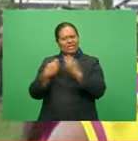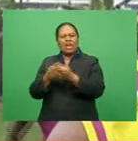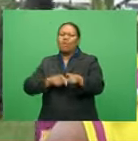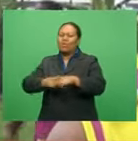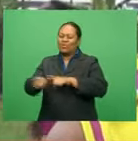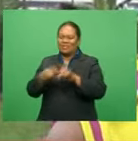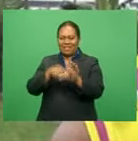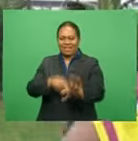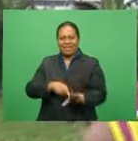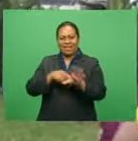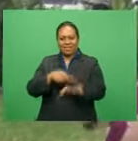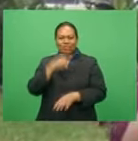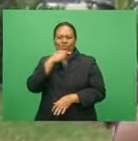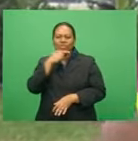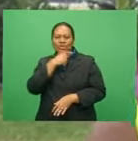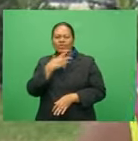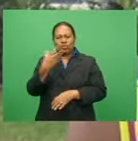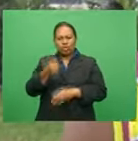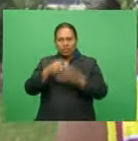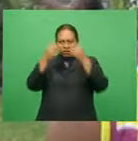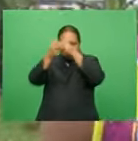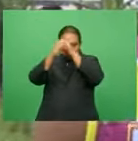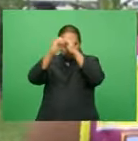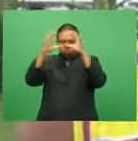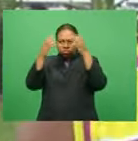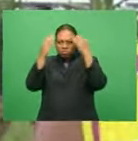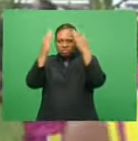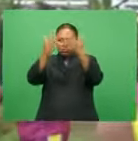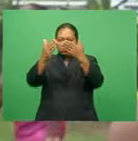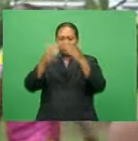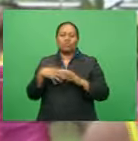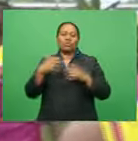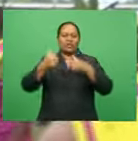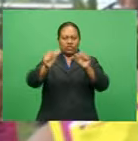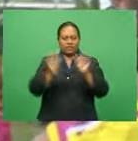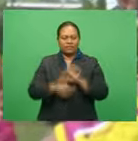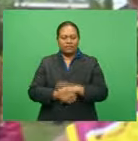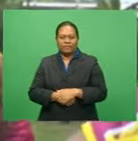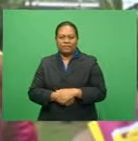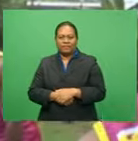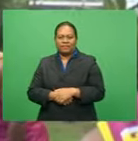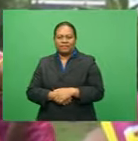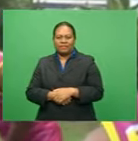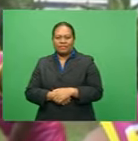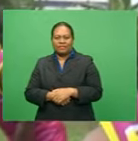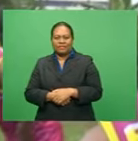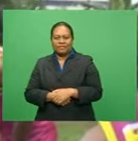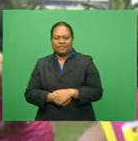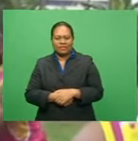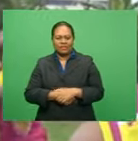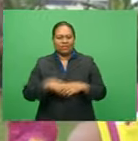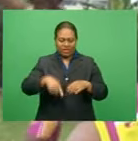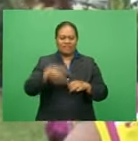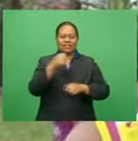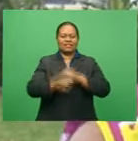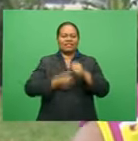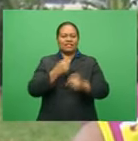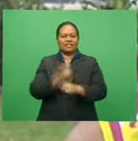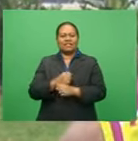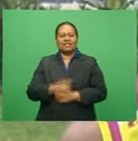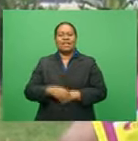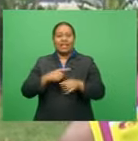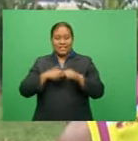players, for them to set an individual goal for themselves and what they want to achieve during this session for this season. So by